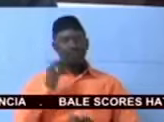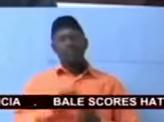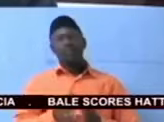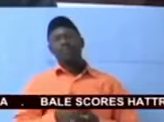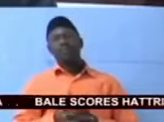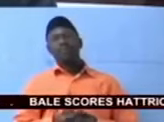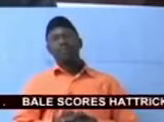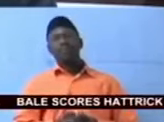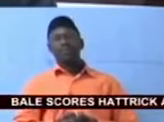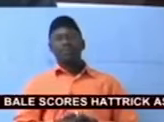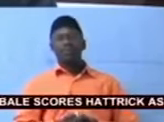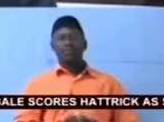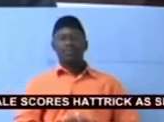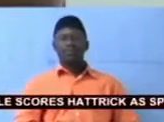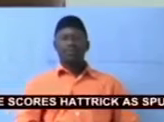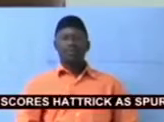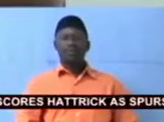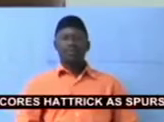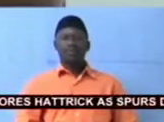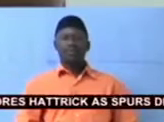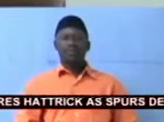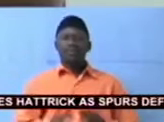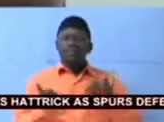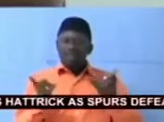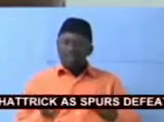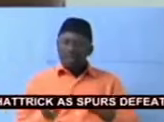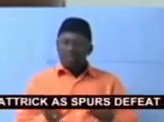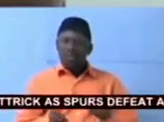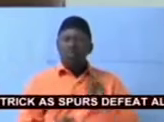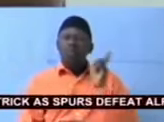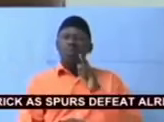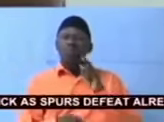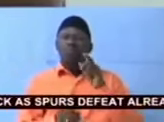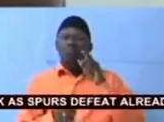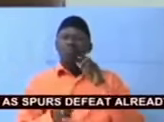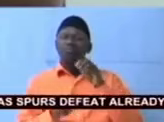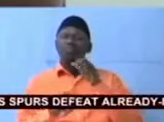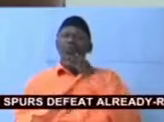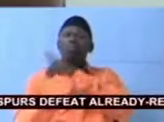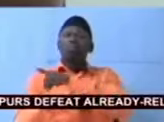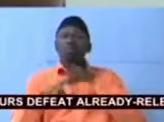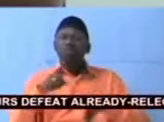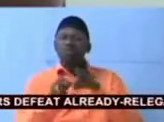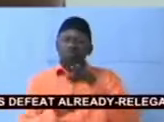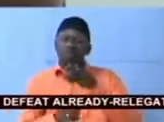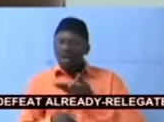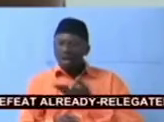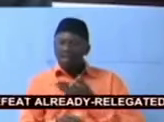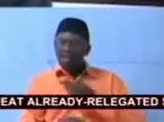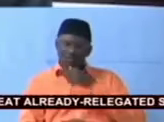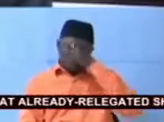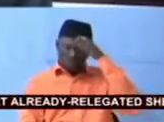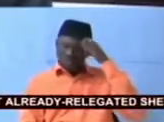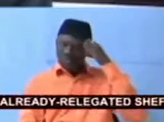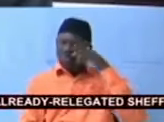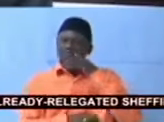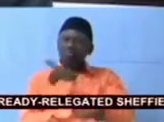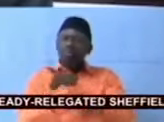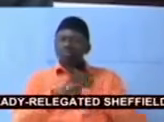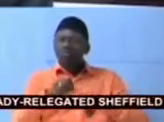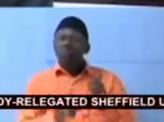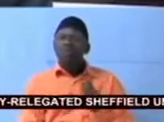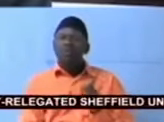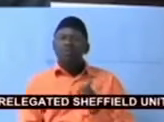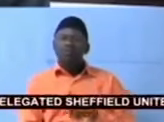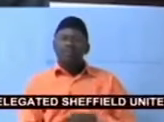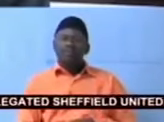Mr. Gomez, can you tell this commission presently what position you hold? Mr. Gomez, jamono ji ñu tollu ni yow ban ci ma xama nga yoré?